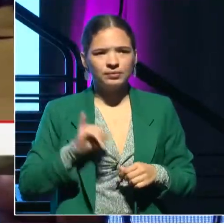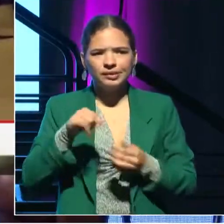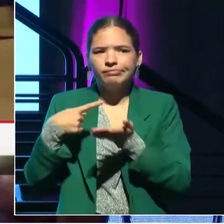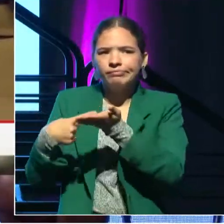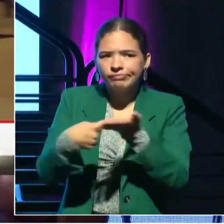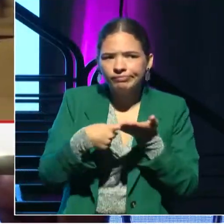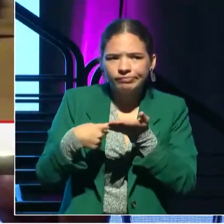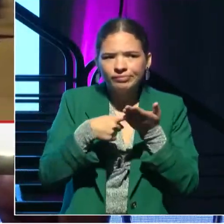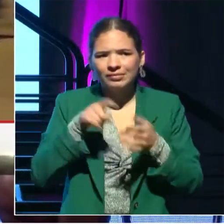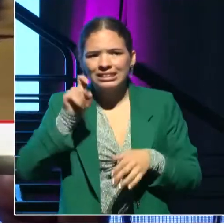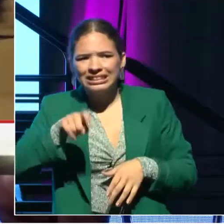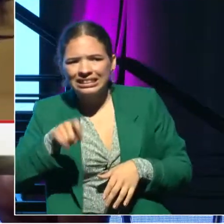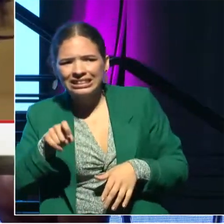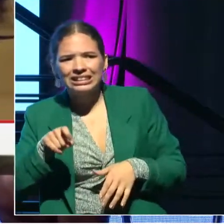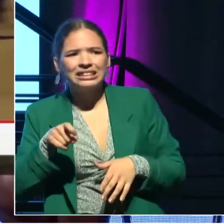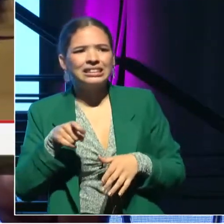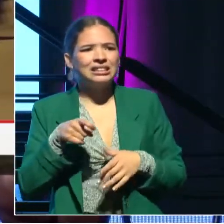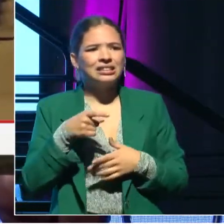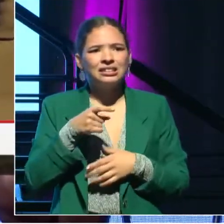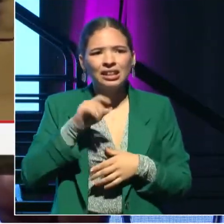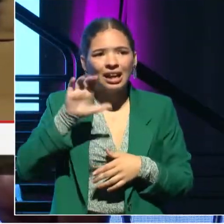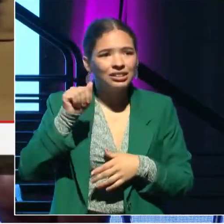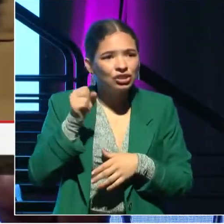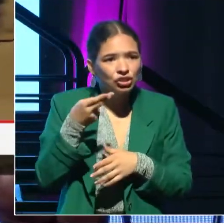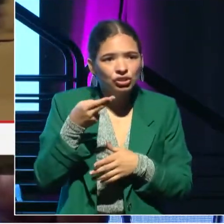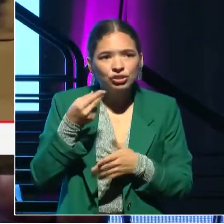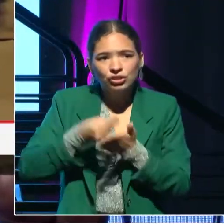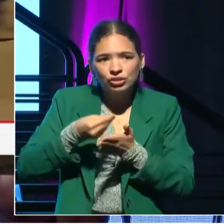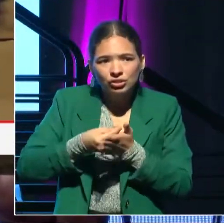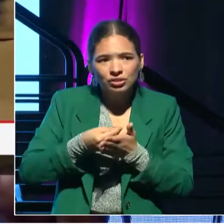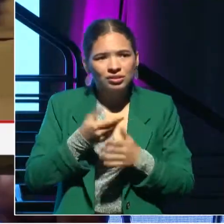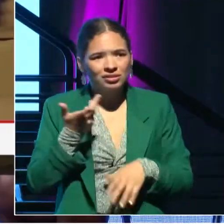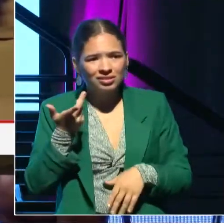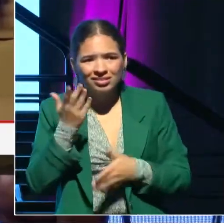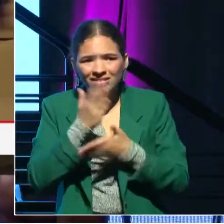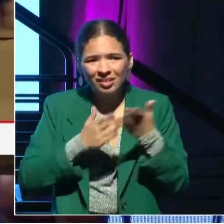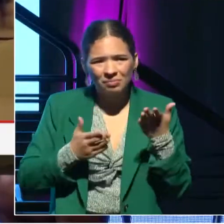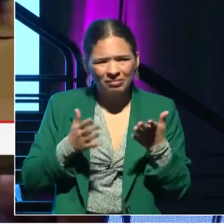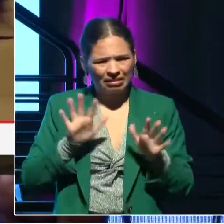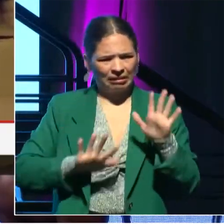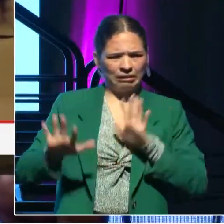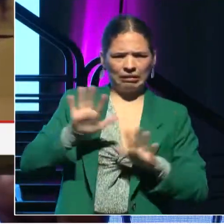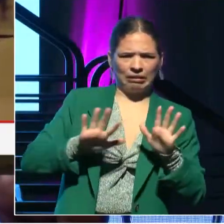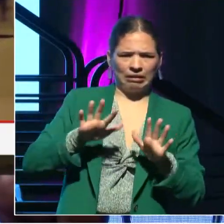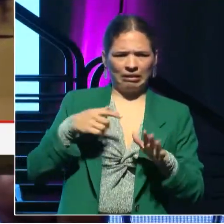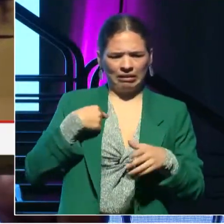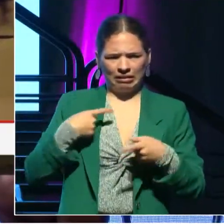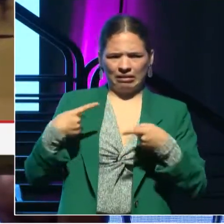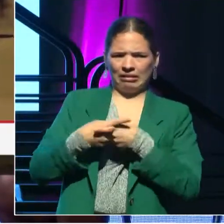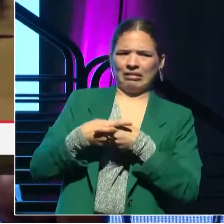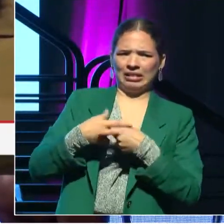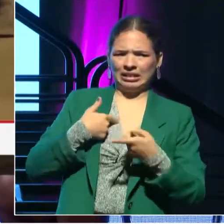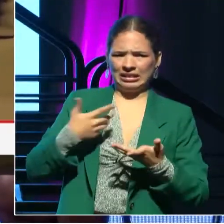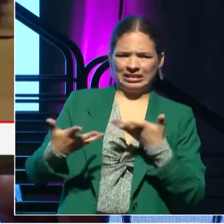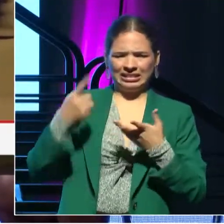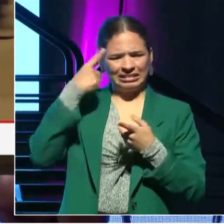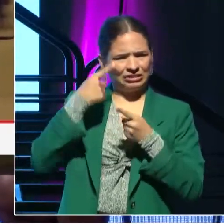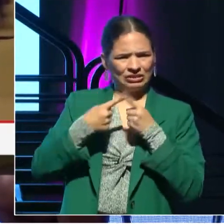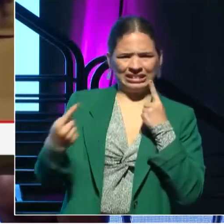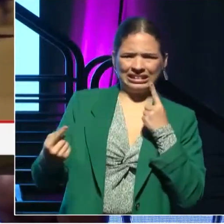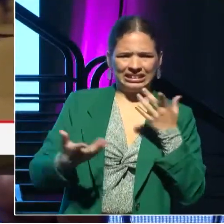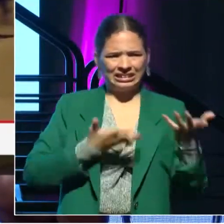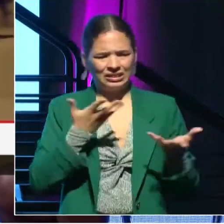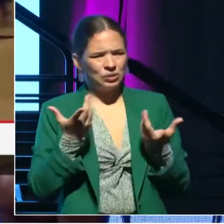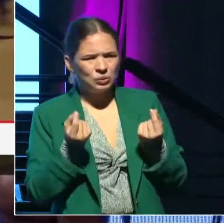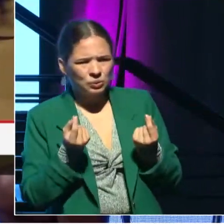need, giving cash payments has been controversial at times, but we have been able to target our